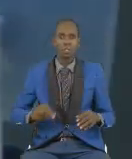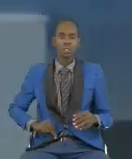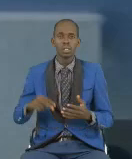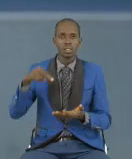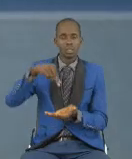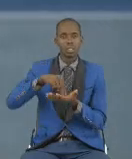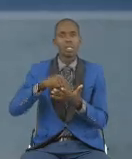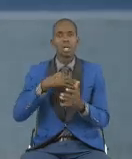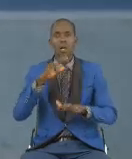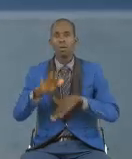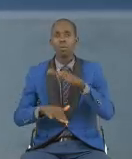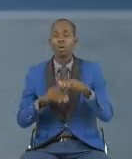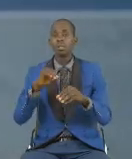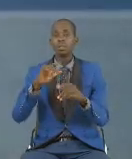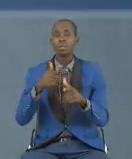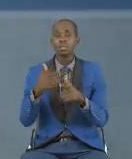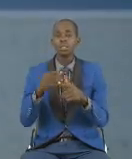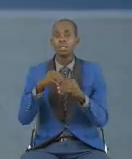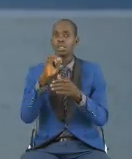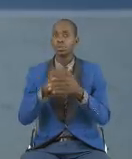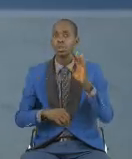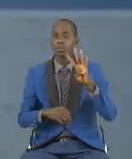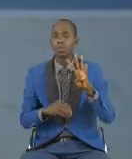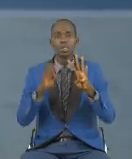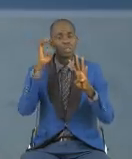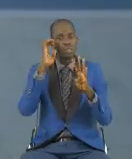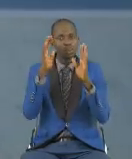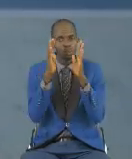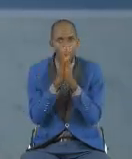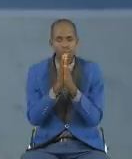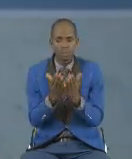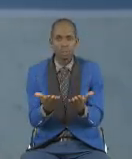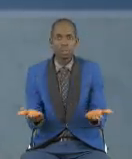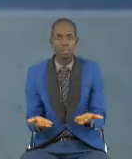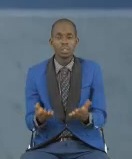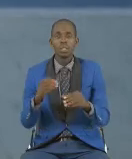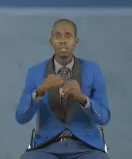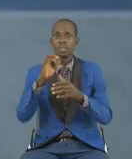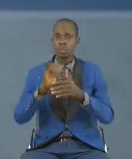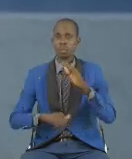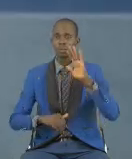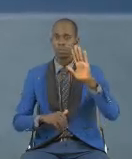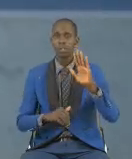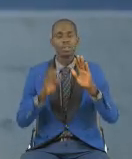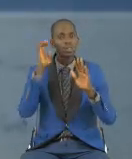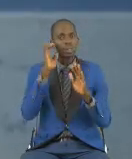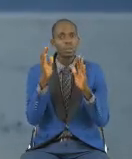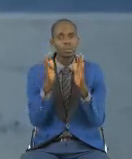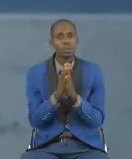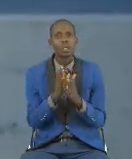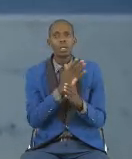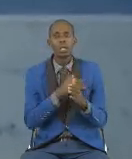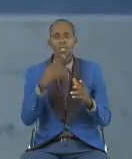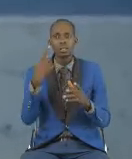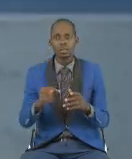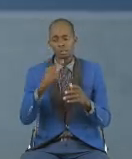then chapter 4, they prayed here. Chapter 5, they prayed, and even the shadow of Peter began to